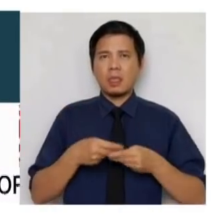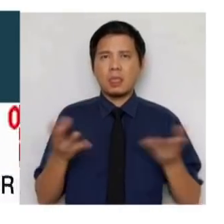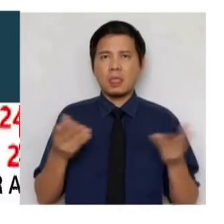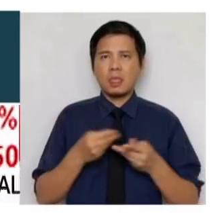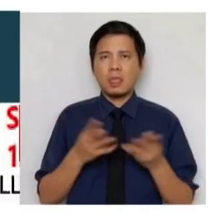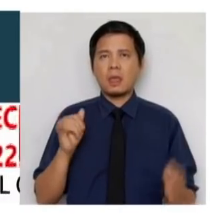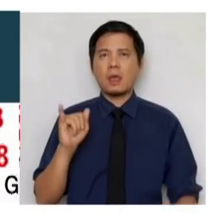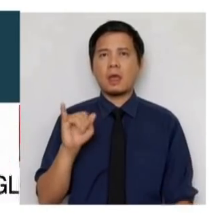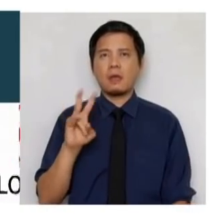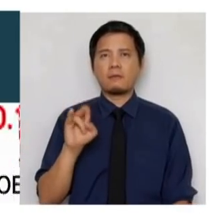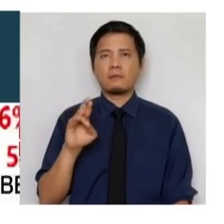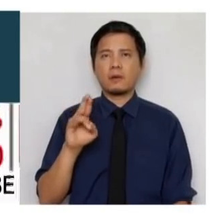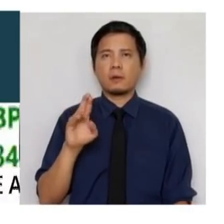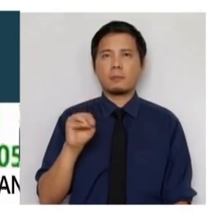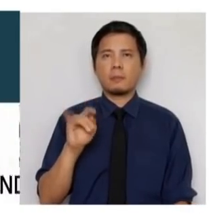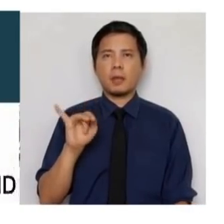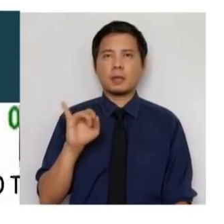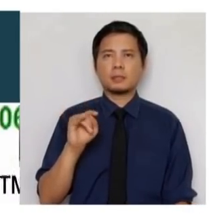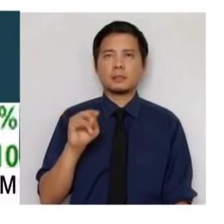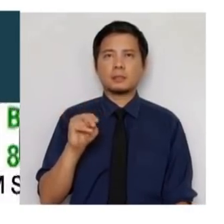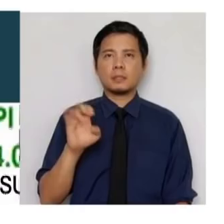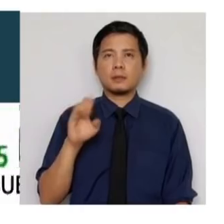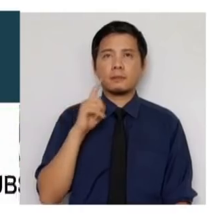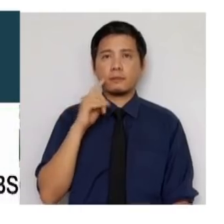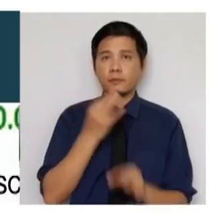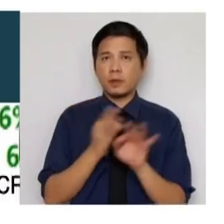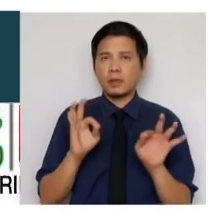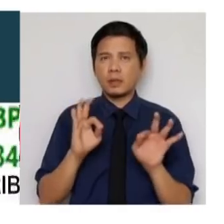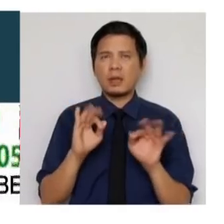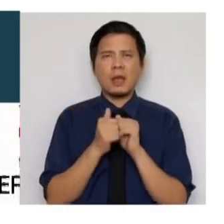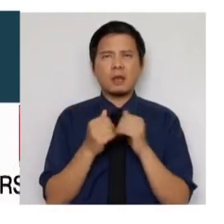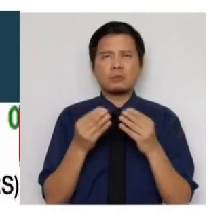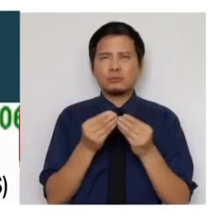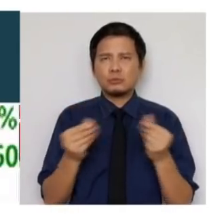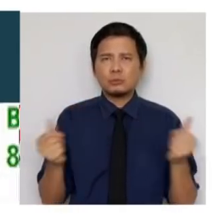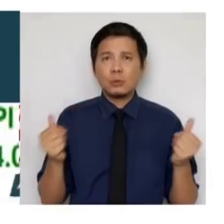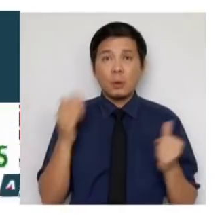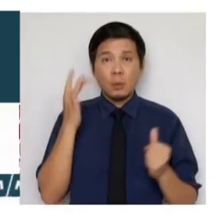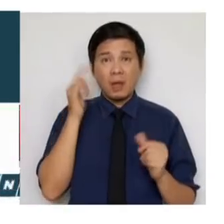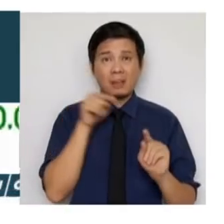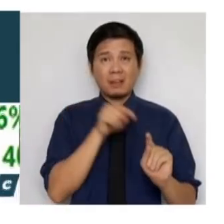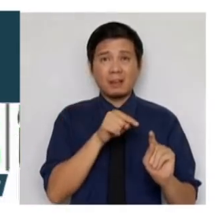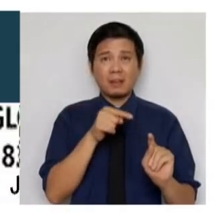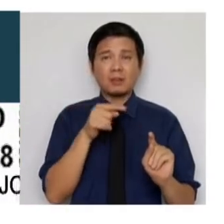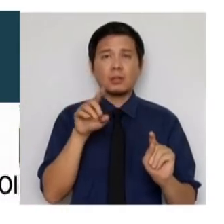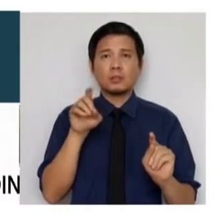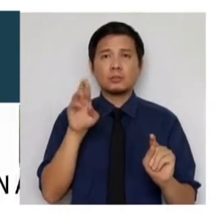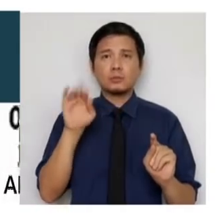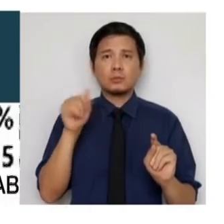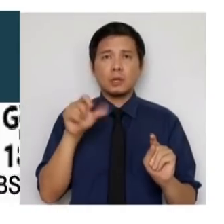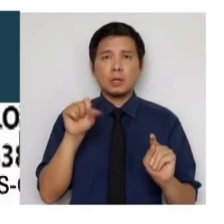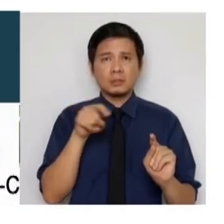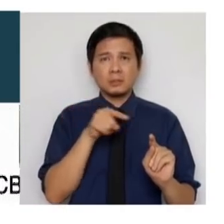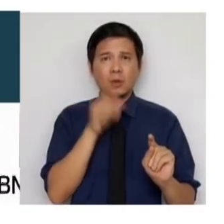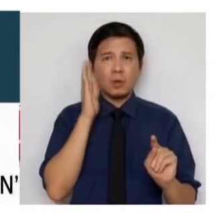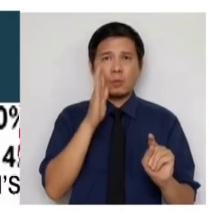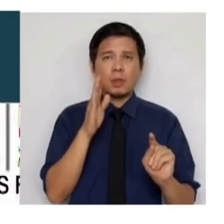for free. How are you addressing this, considering the drug may endanger your constituents'